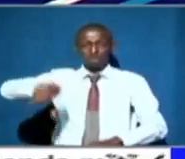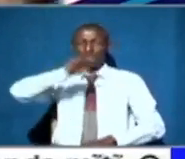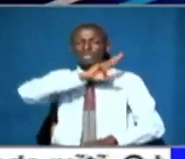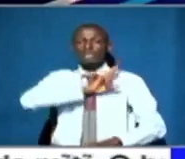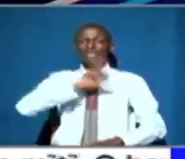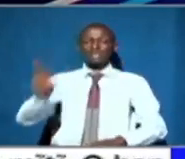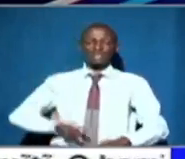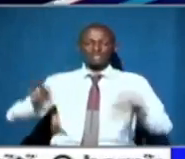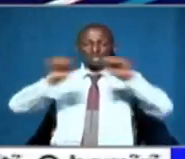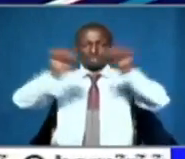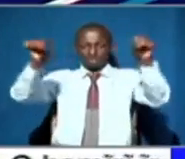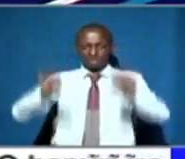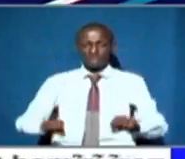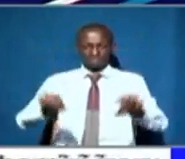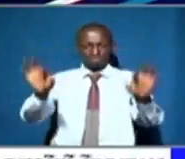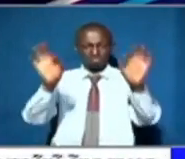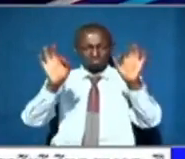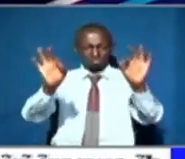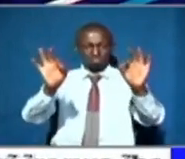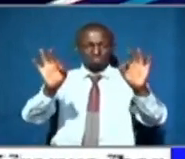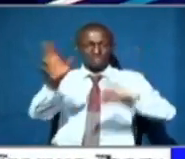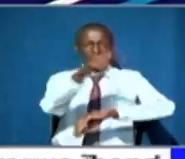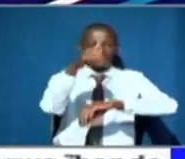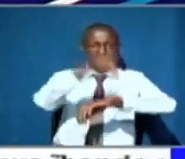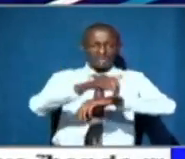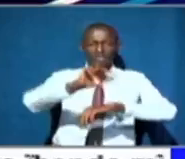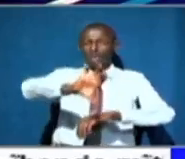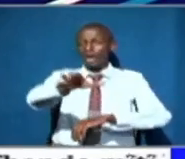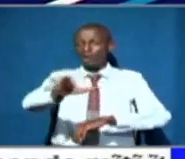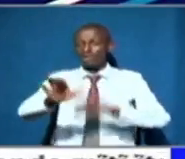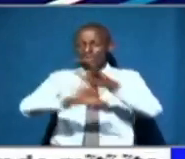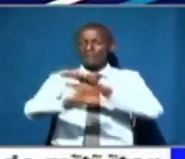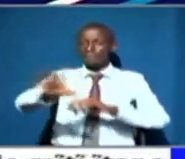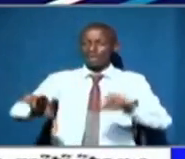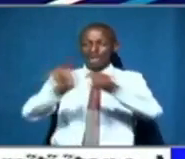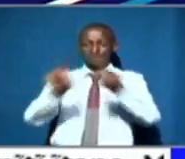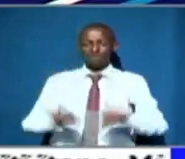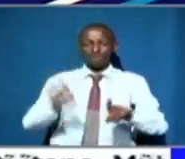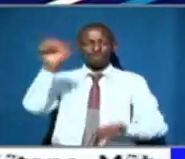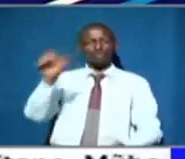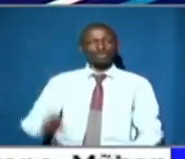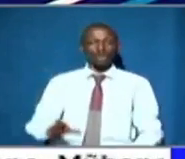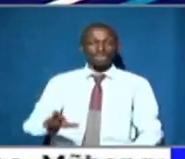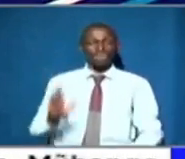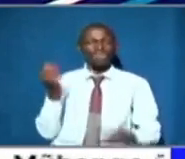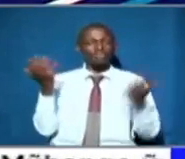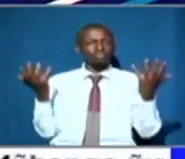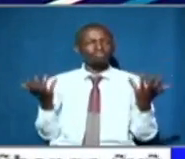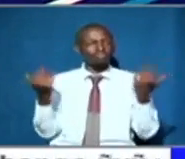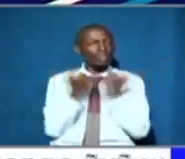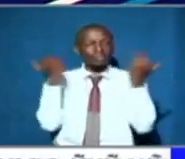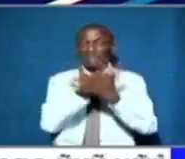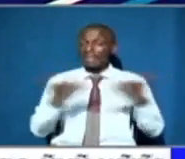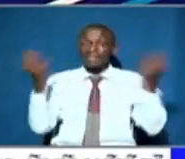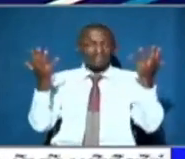na system, jega muno. National, county, sub-county, and region. Ugo kutile kidu,